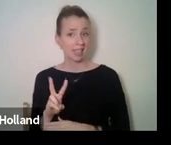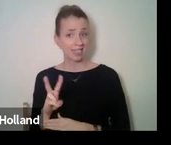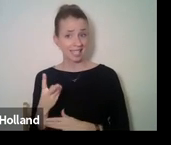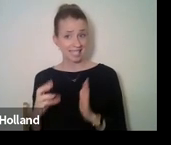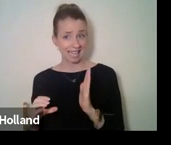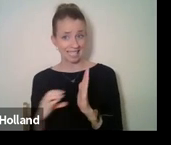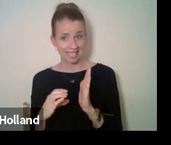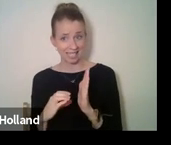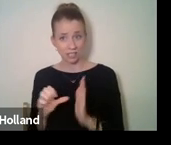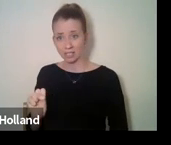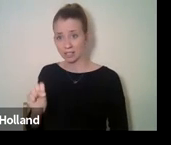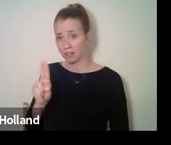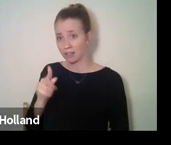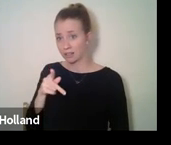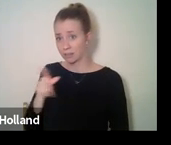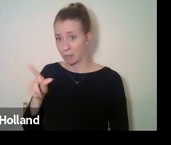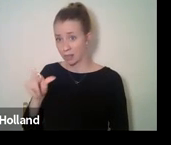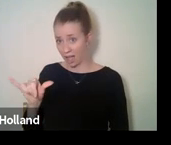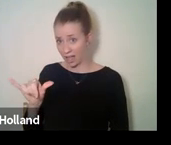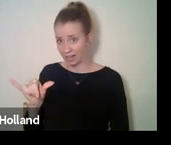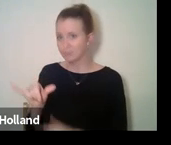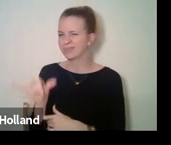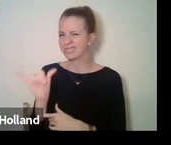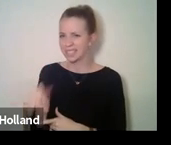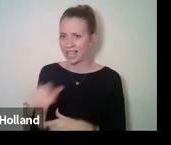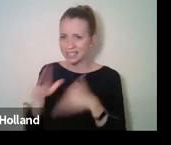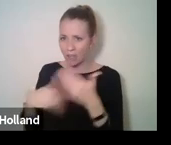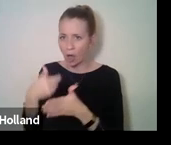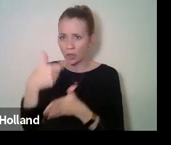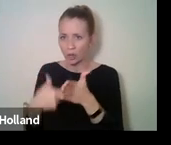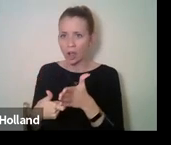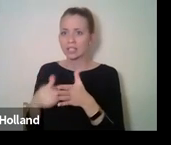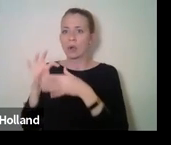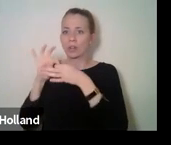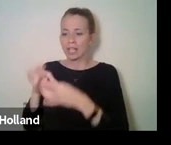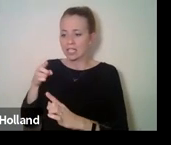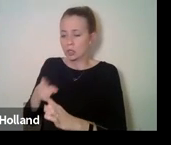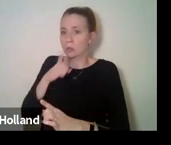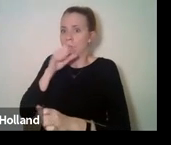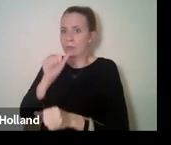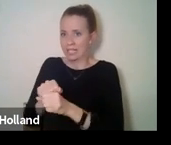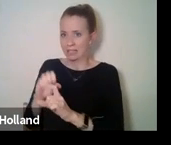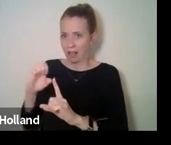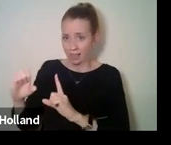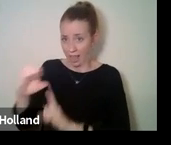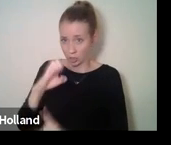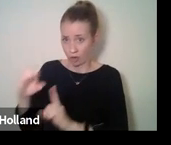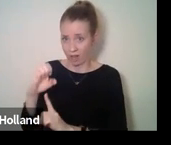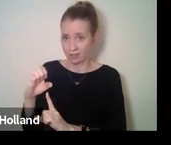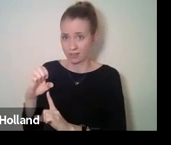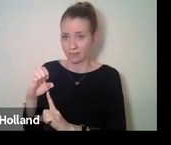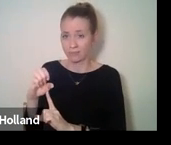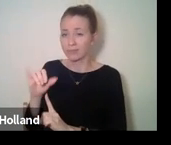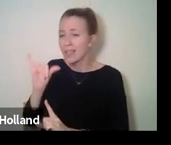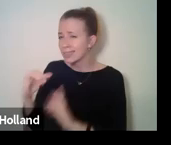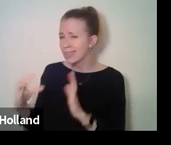supply services, are the charges associated with the actual electrons. This section may